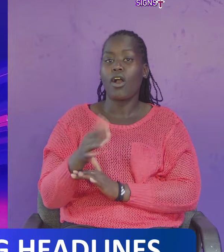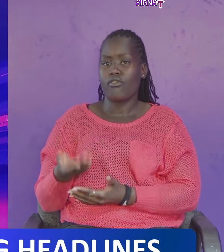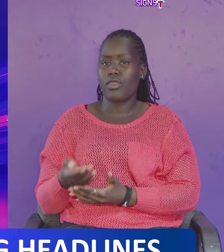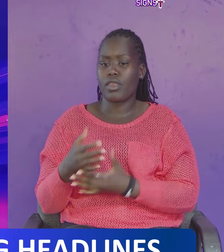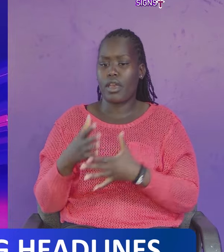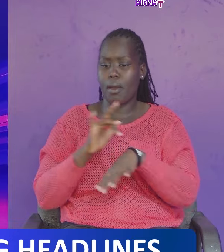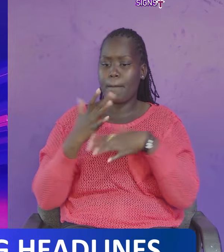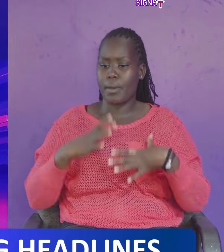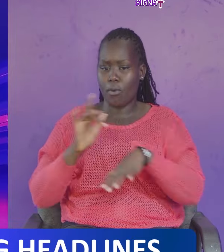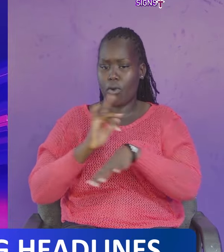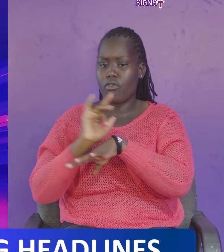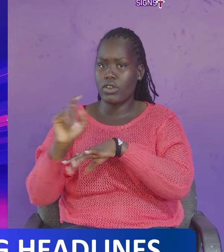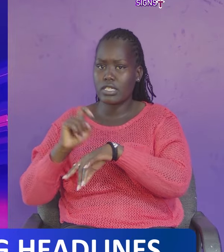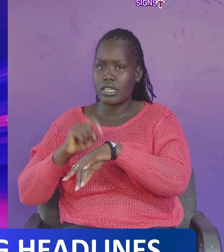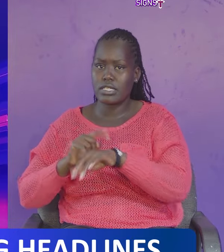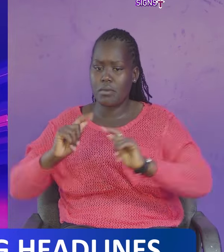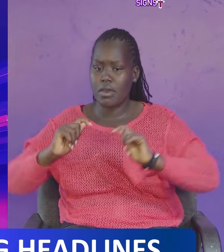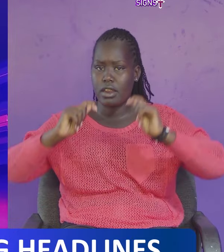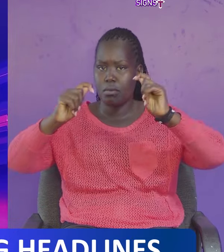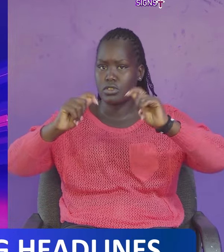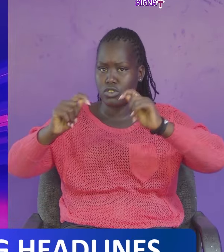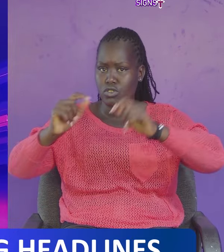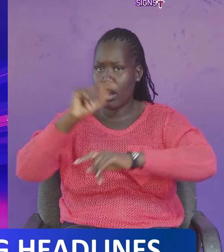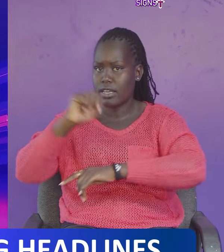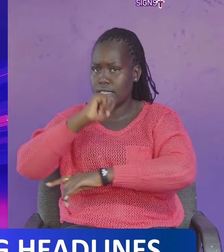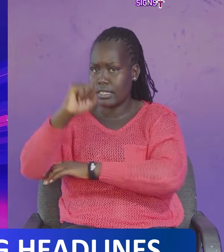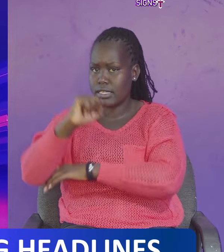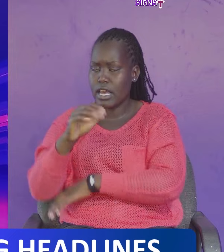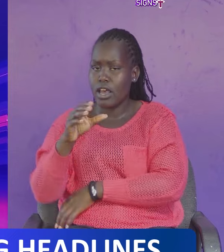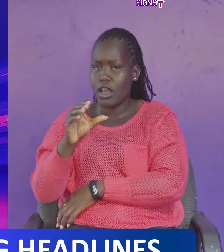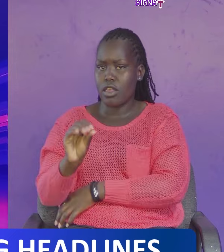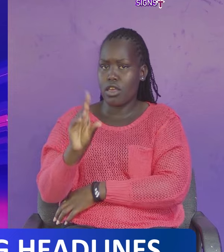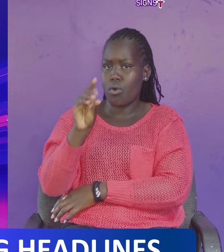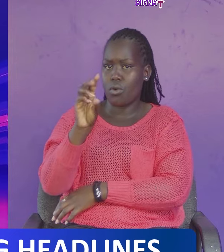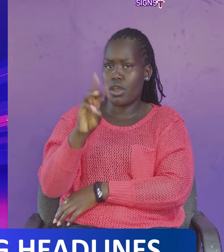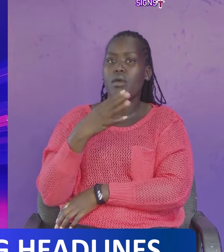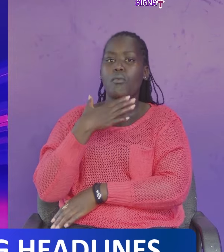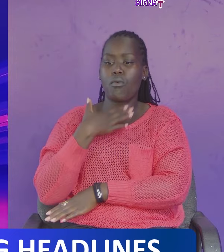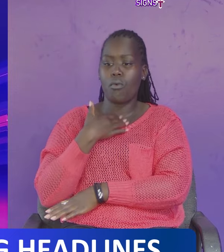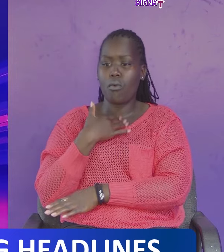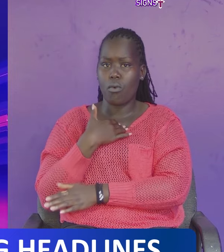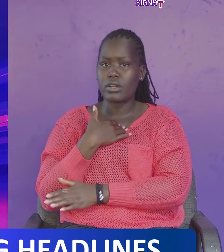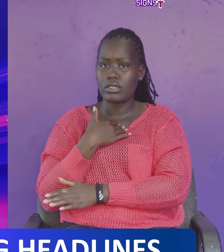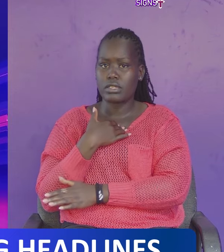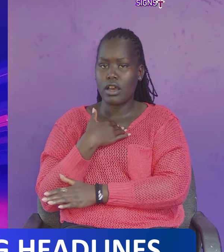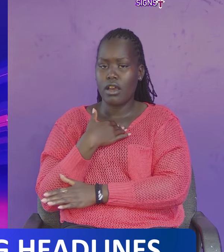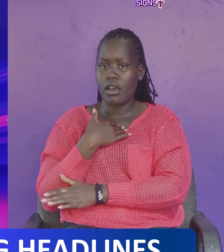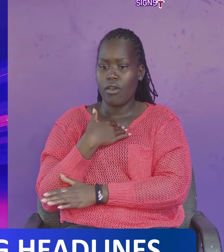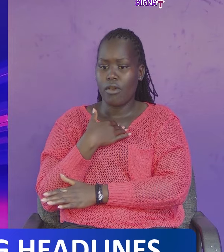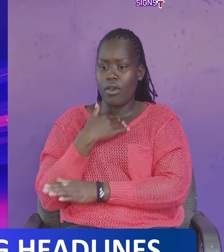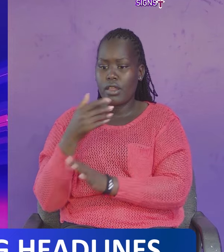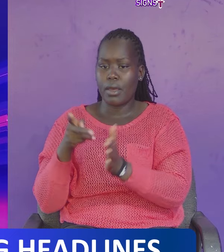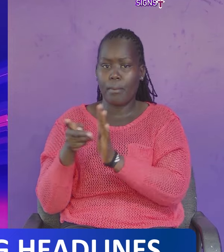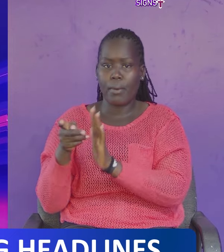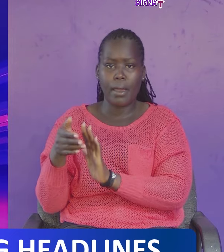Ruto 10-point agenda. The Orange Party now wants an immediate compensation of victims of